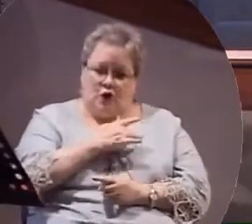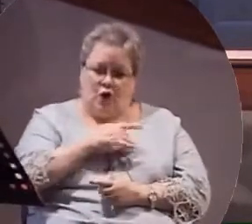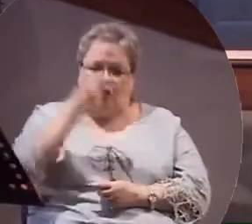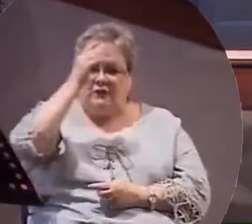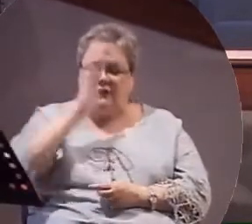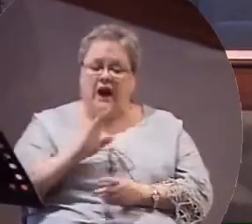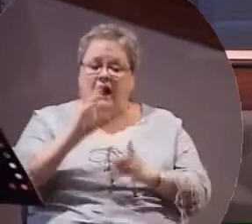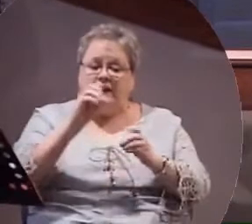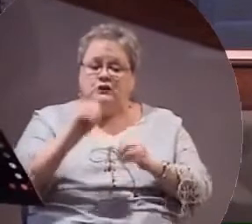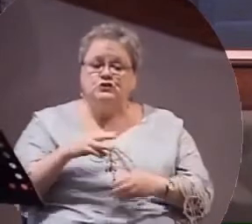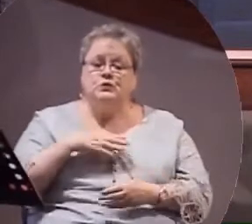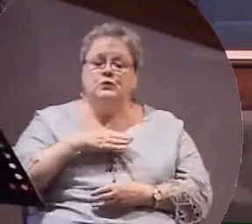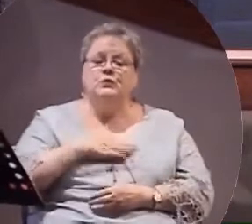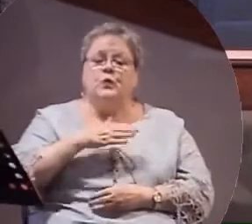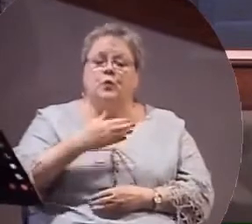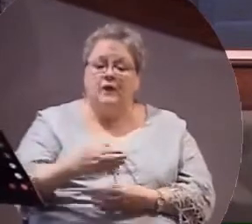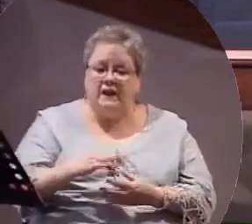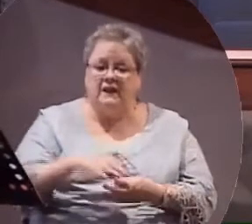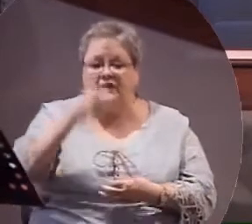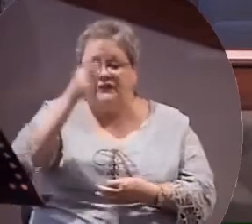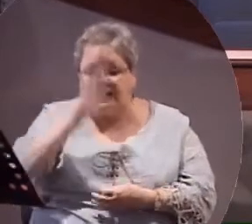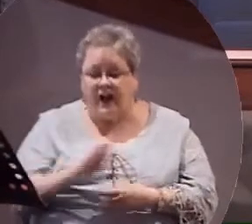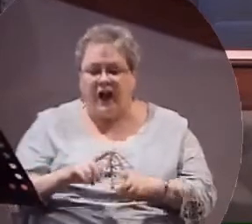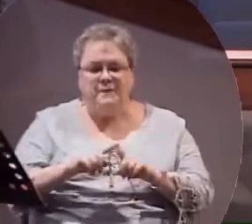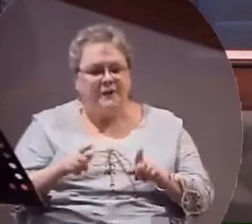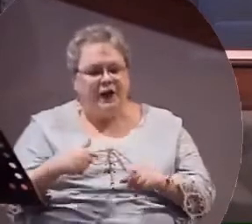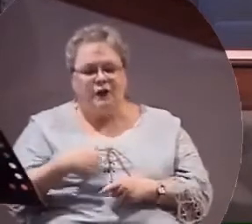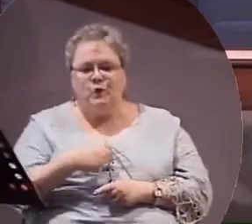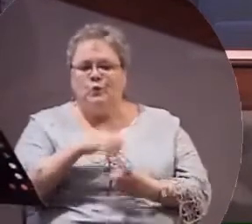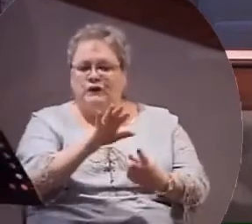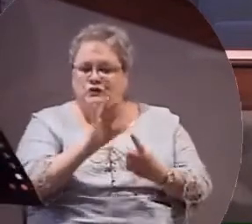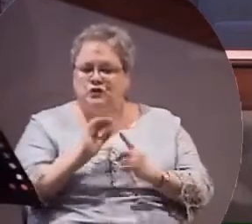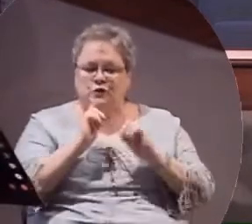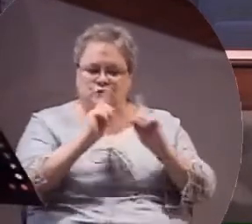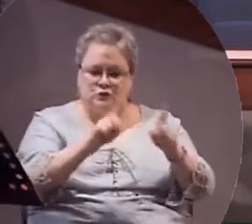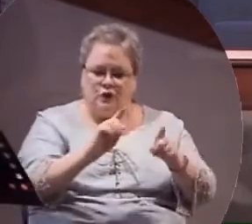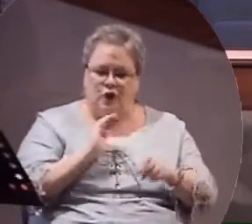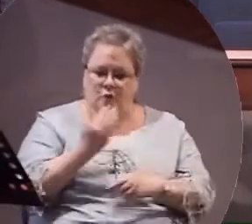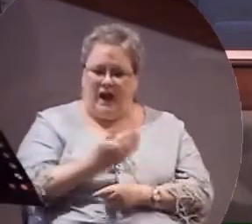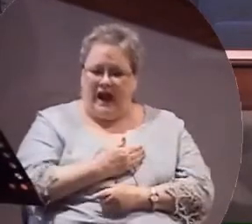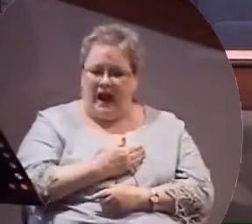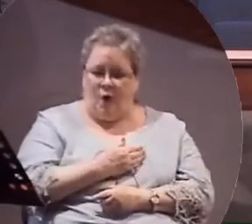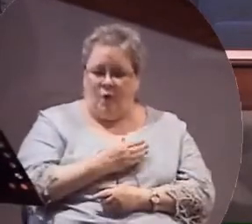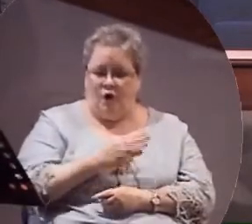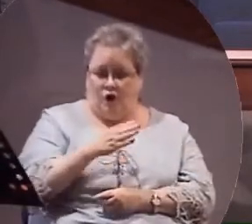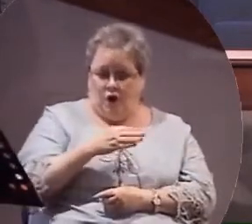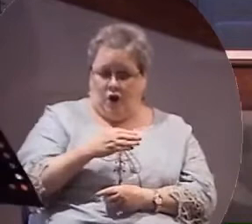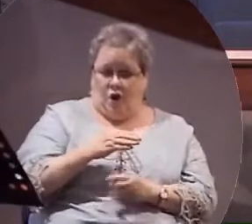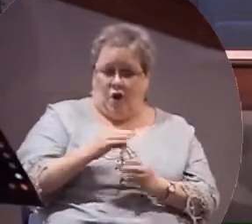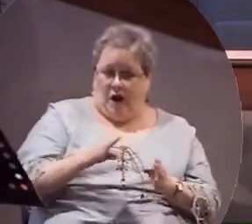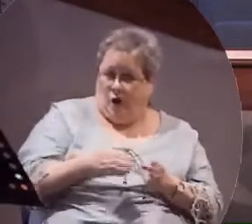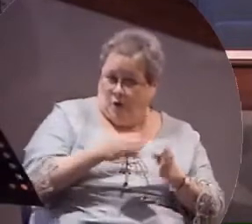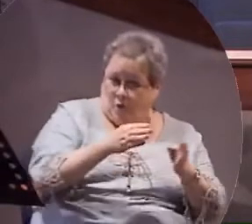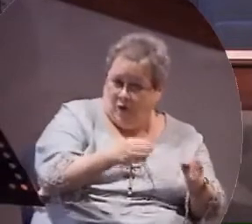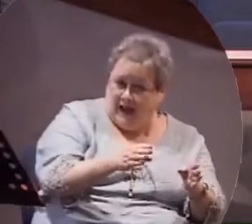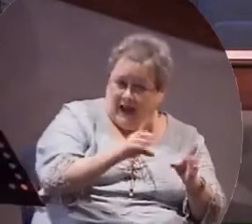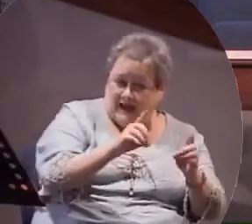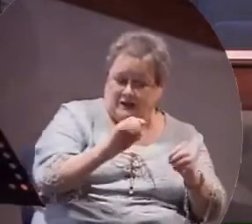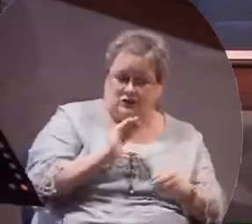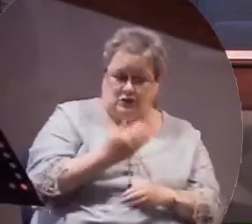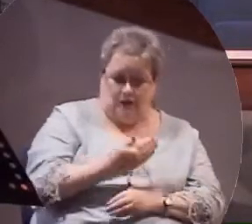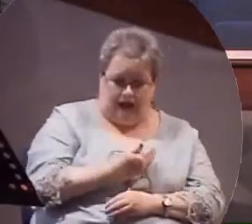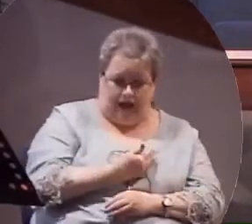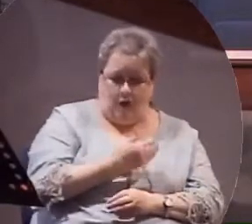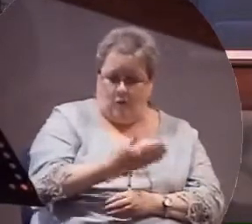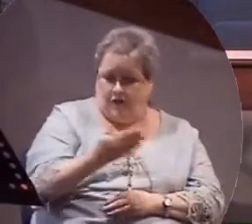God. But buddy, I'll tell you something. You and I chose to go our own way, to do our own thing, and the end result of all of that